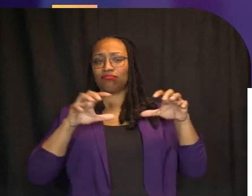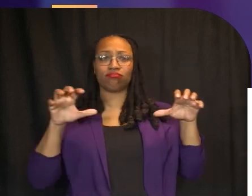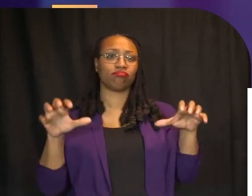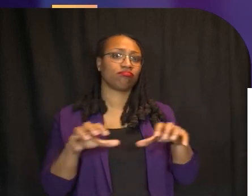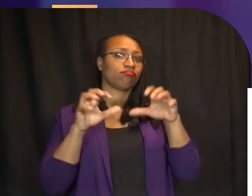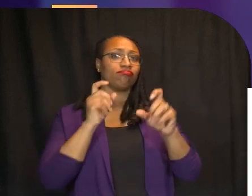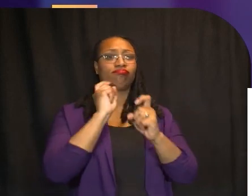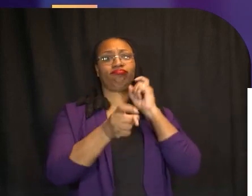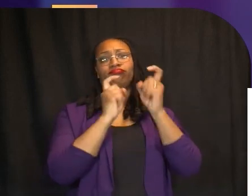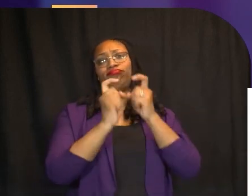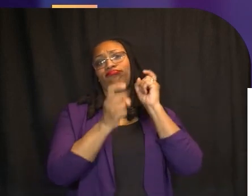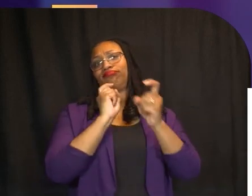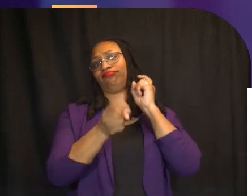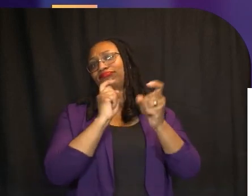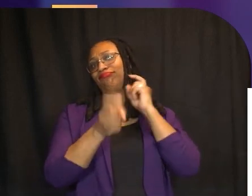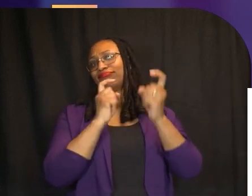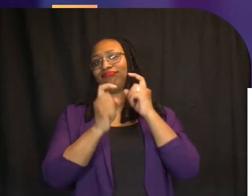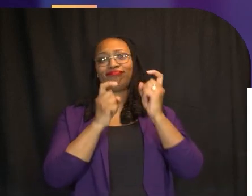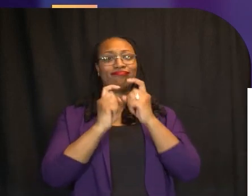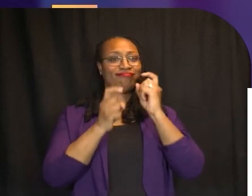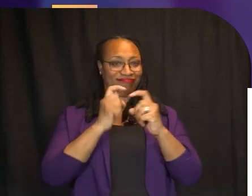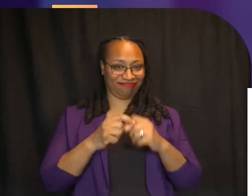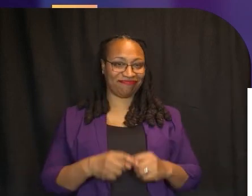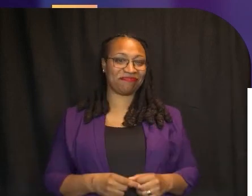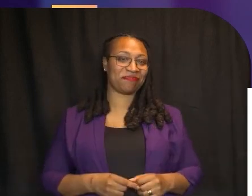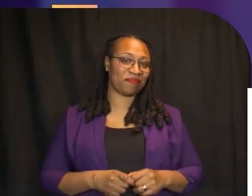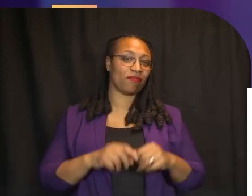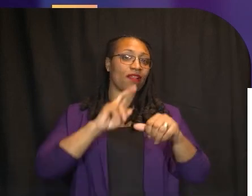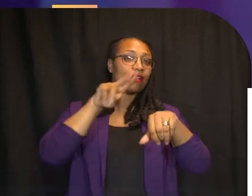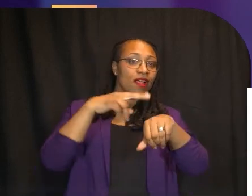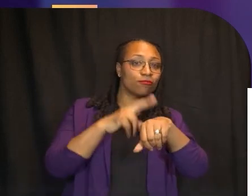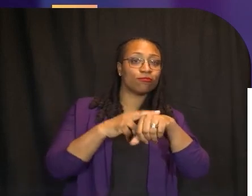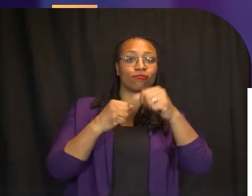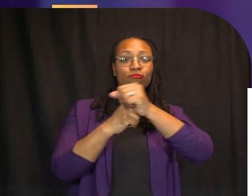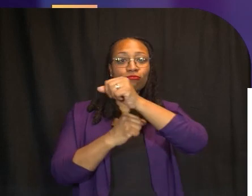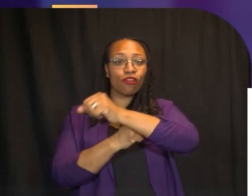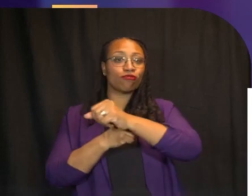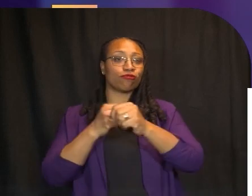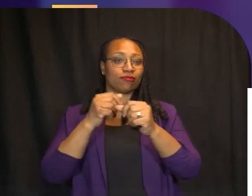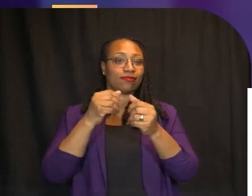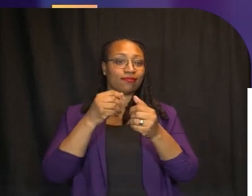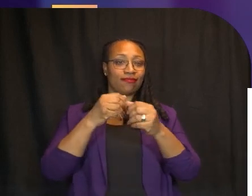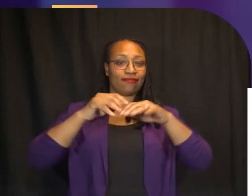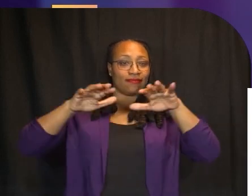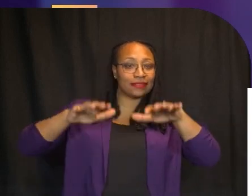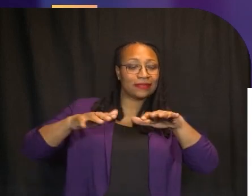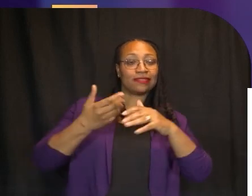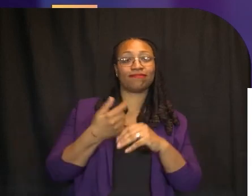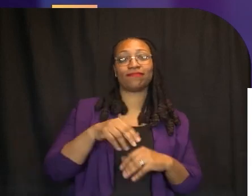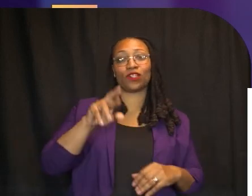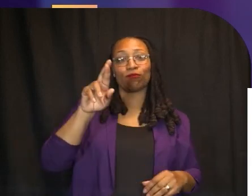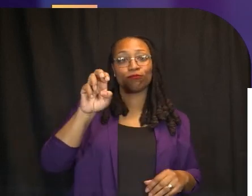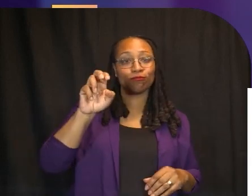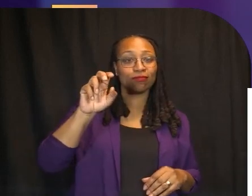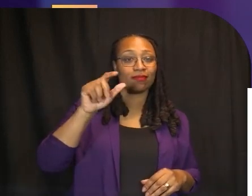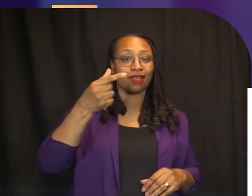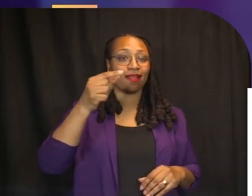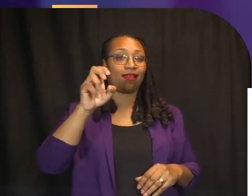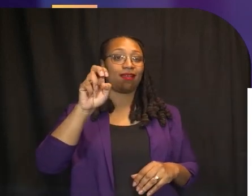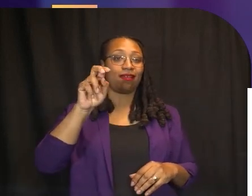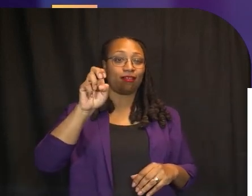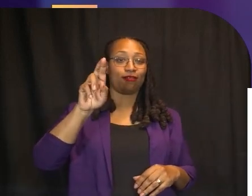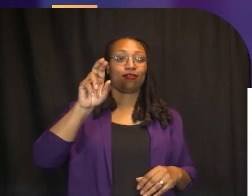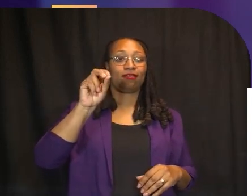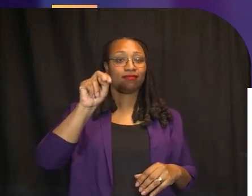Regeneron, Supermajority, and Wells Fargo. Since the last year, I've had the privilege to serve as chair